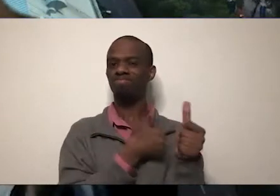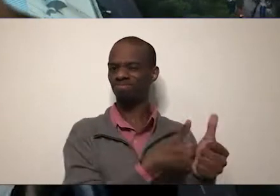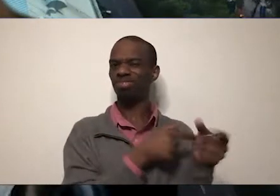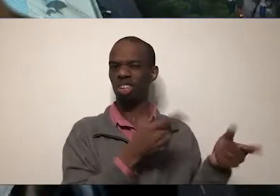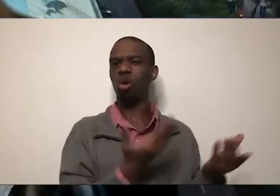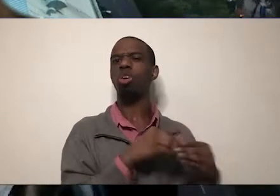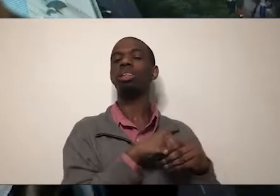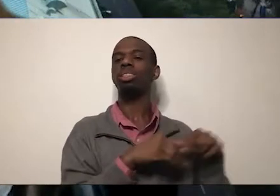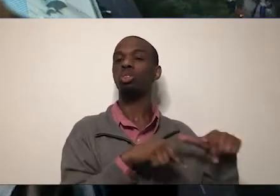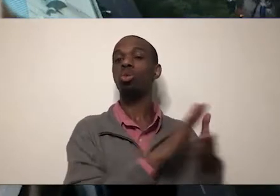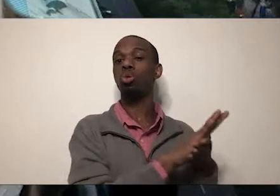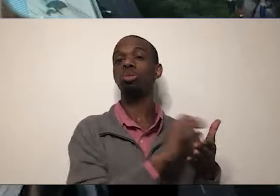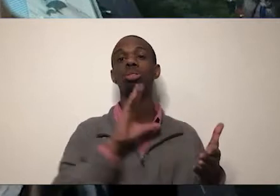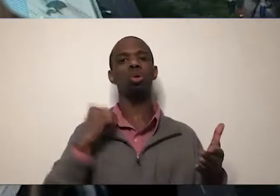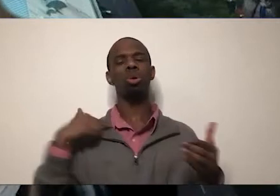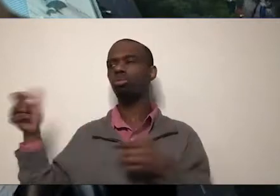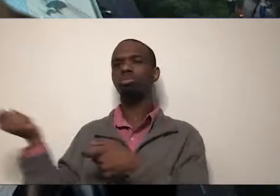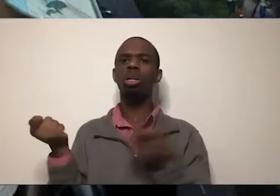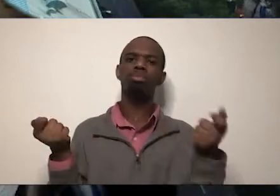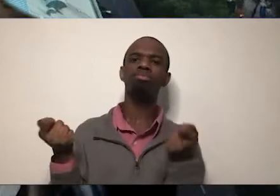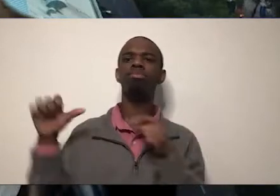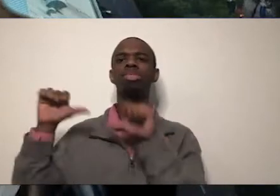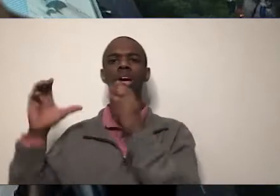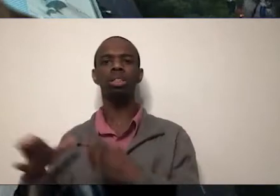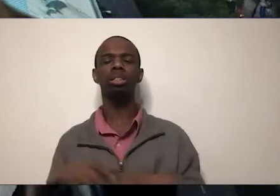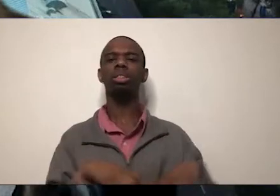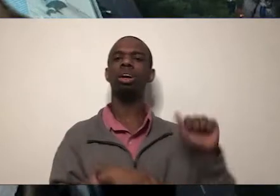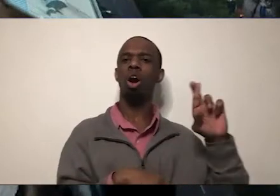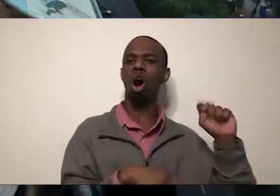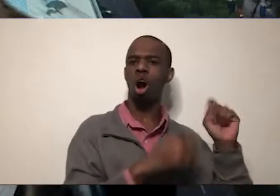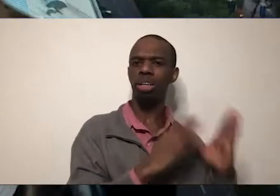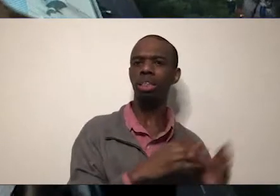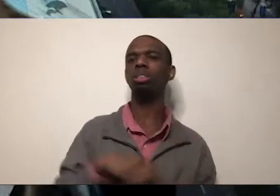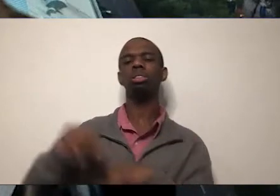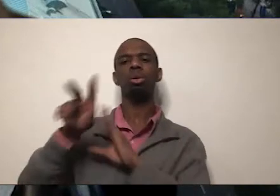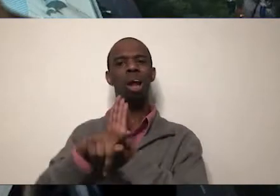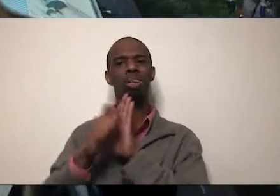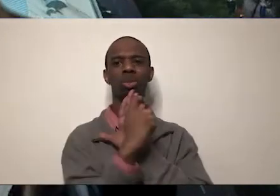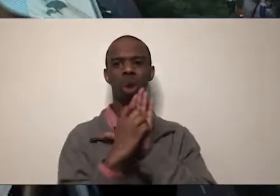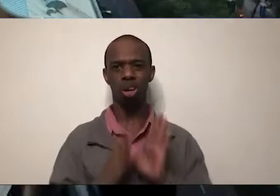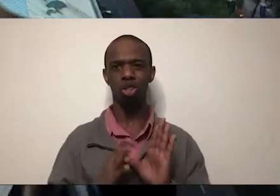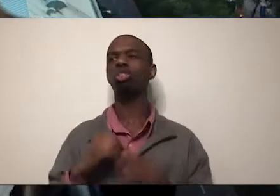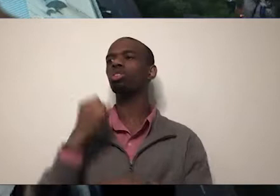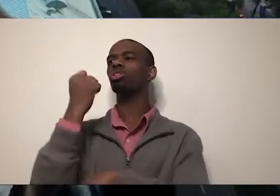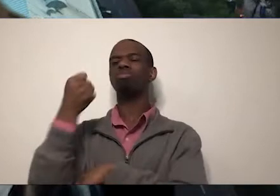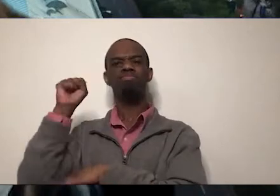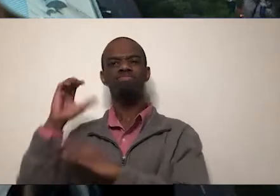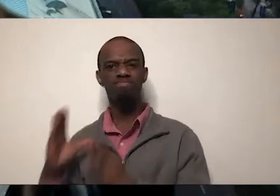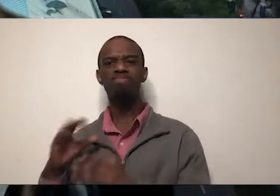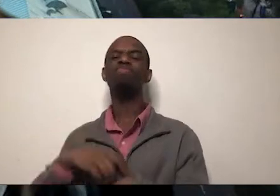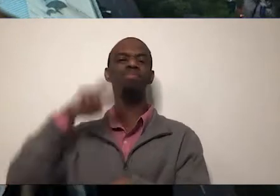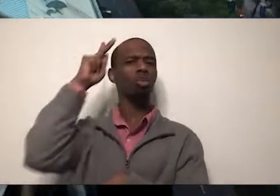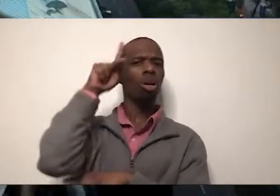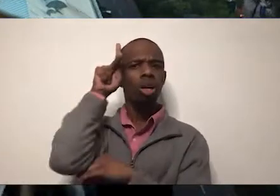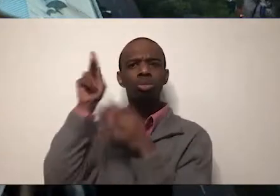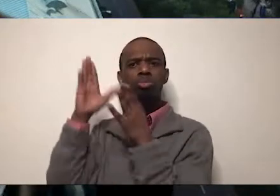philosophers, activists, community representatives, and more to explore a diverse range of topics connected to climate